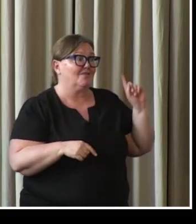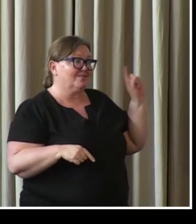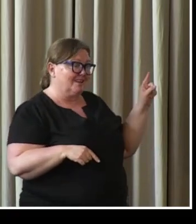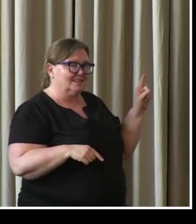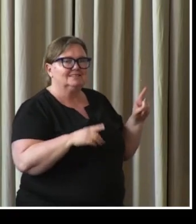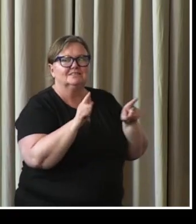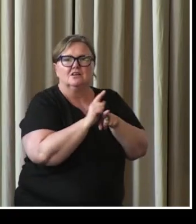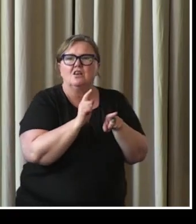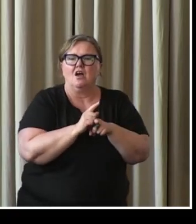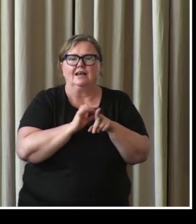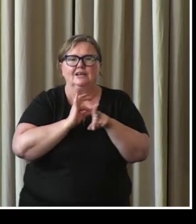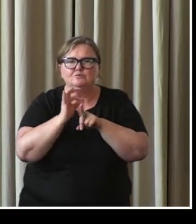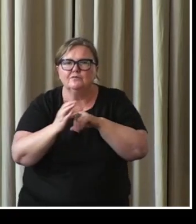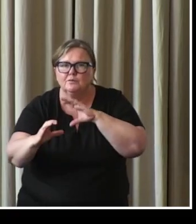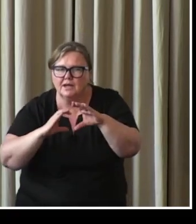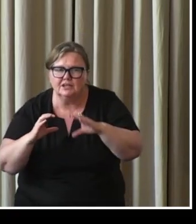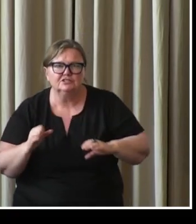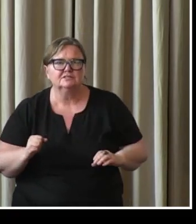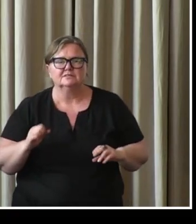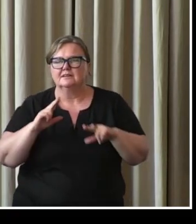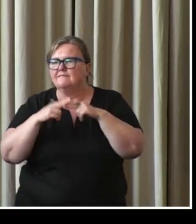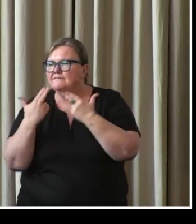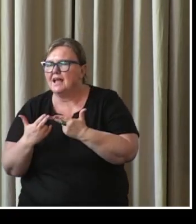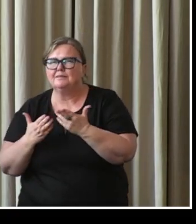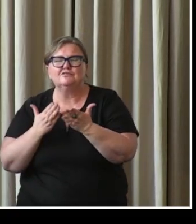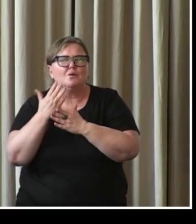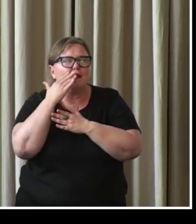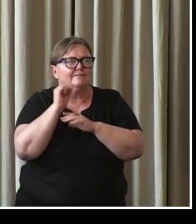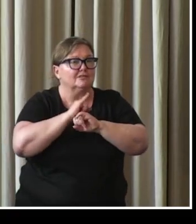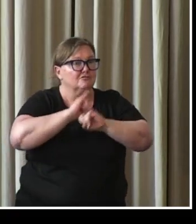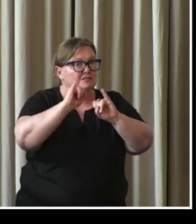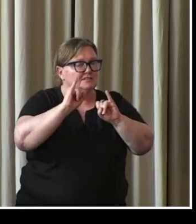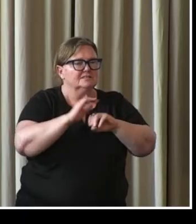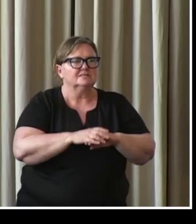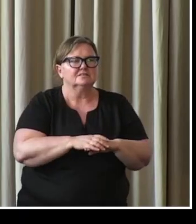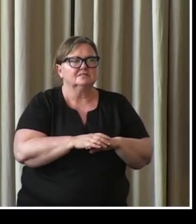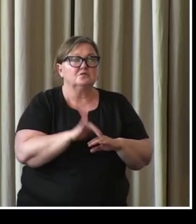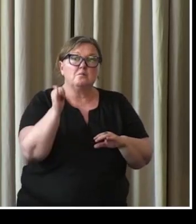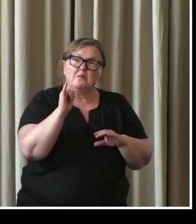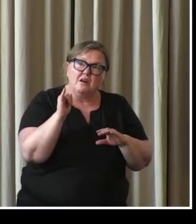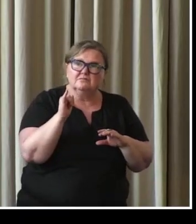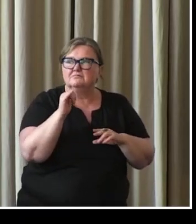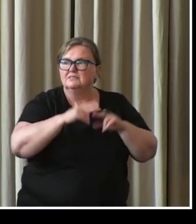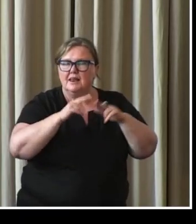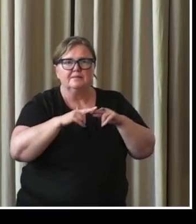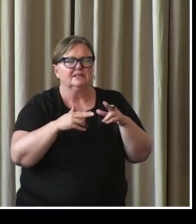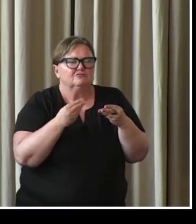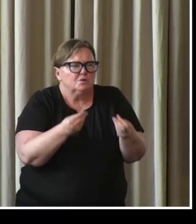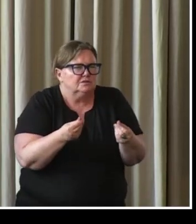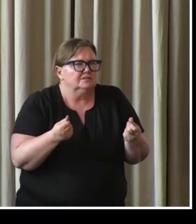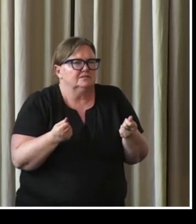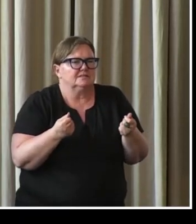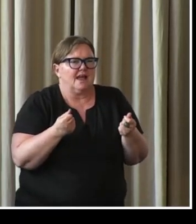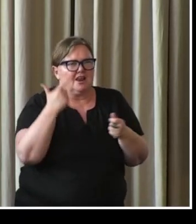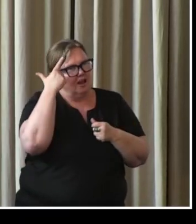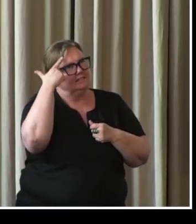around improved communication with carers and families during periods of crisis. It might involve developing resources, initiatives that